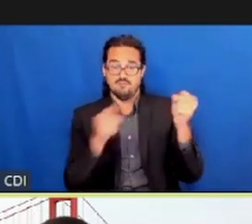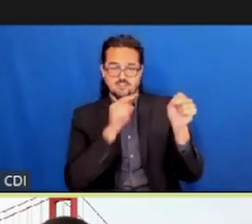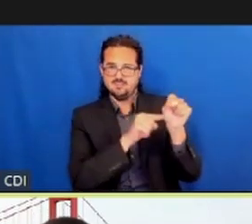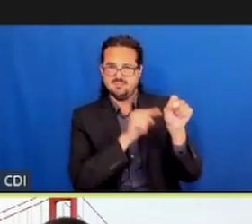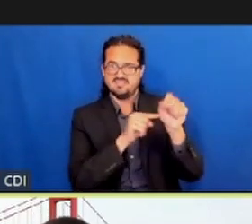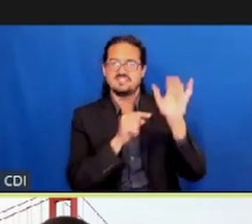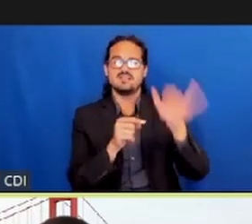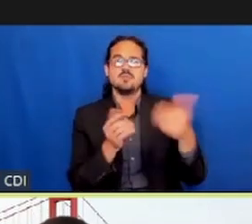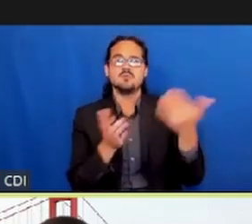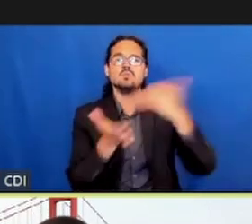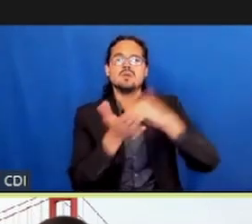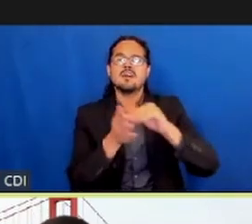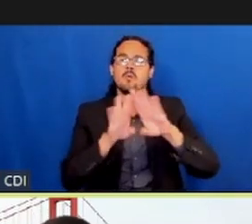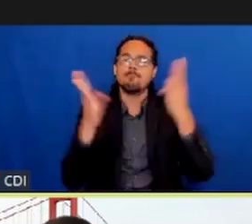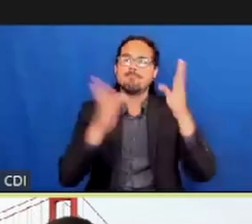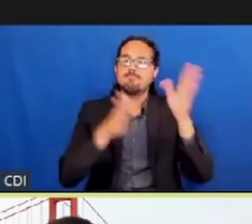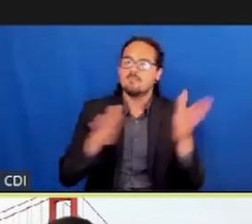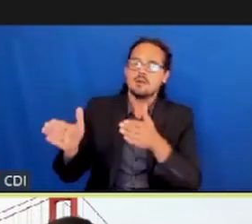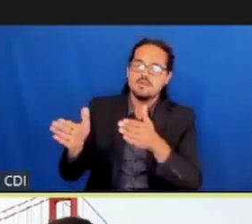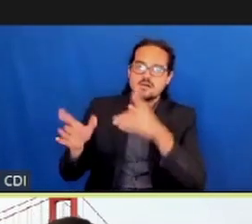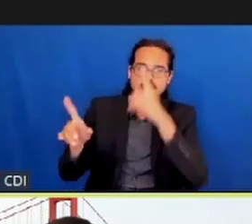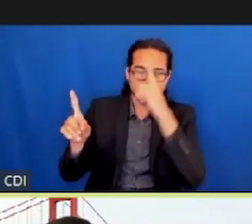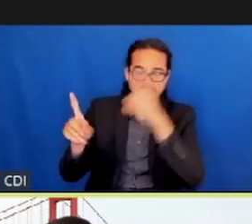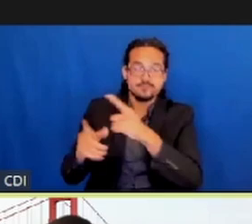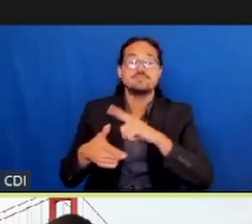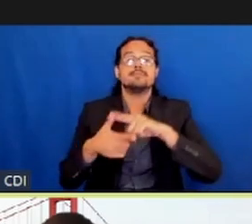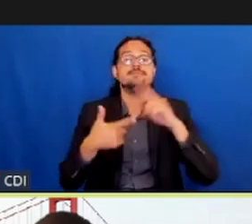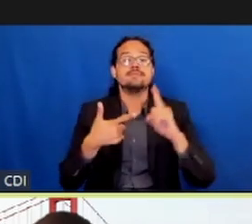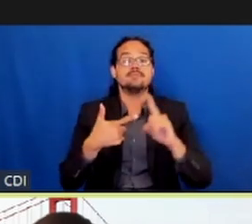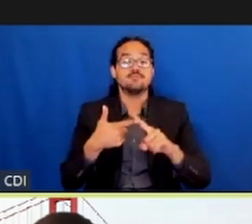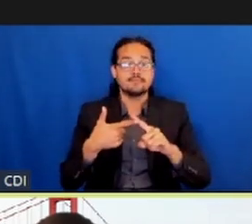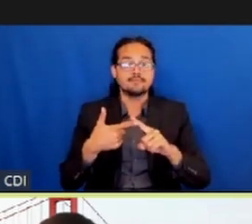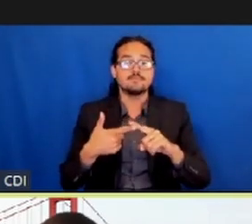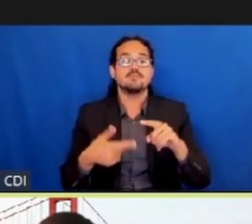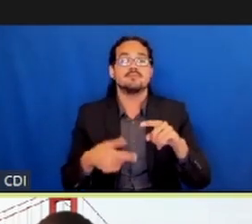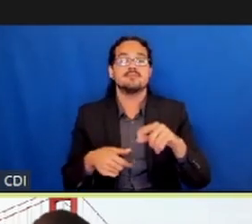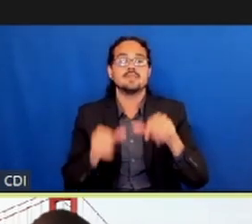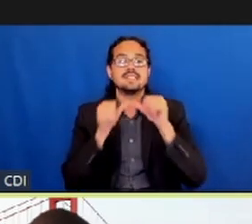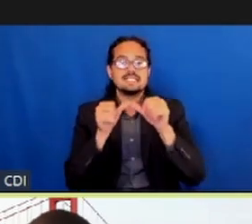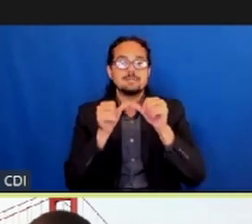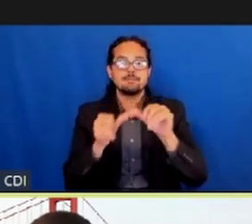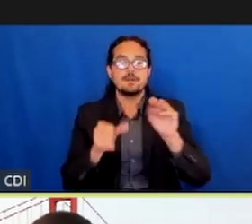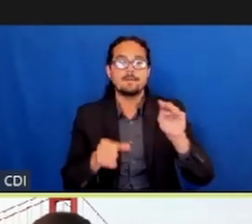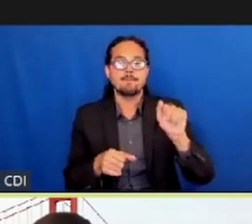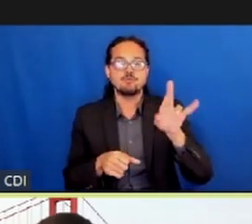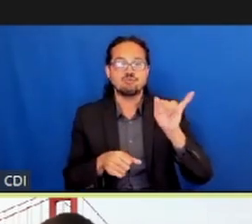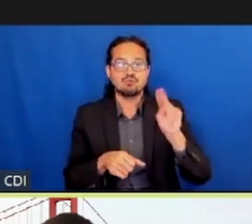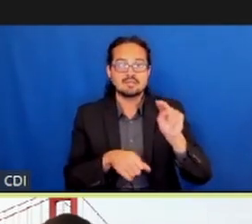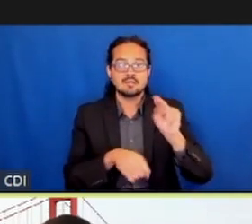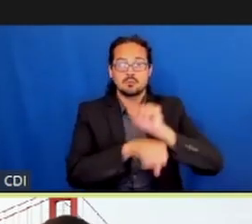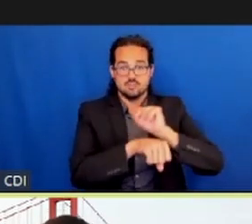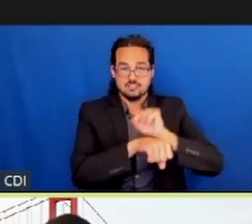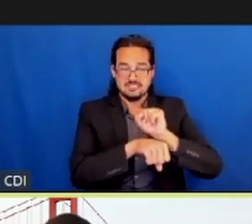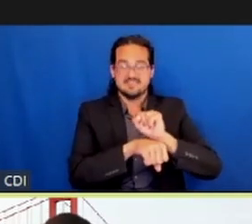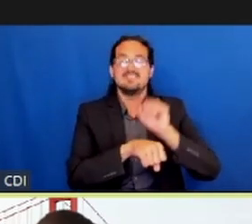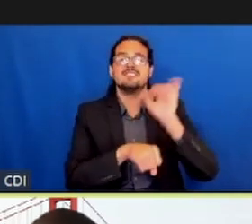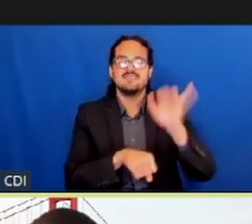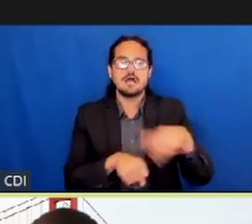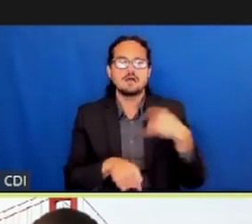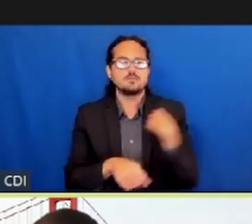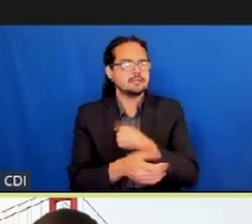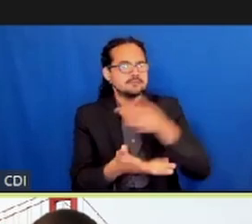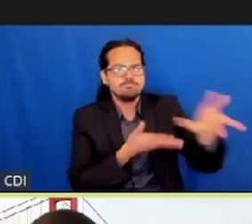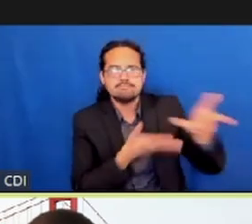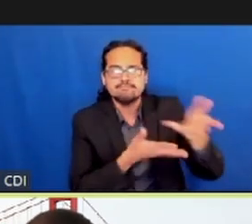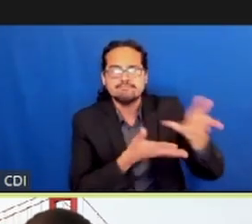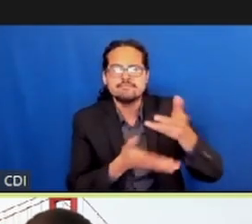collaborative of different Marin organizations focusing on coordinating and strengthening the voice of business throughout the county.